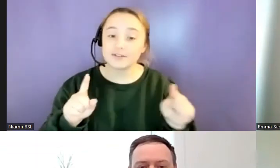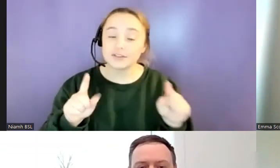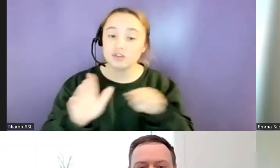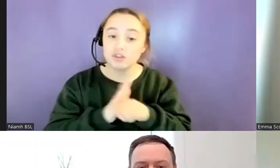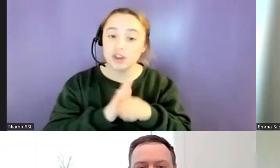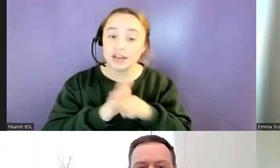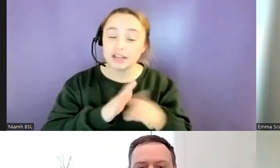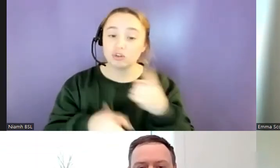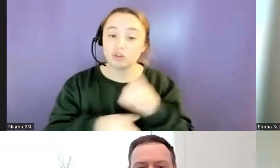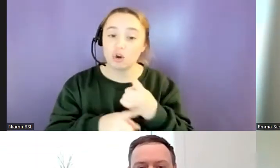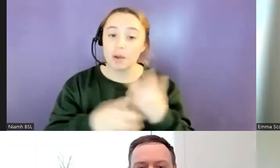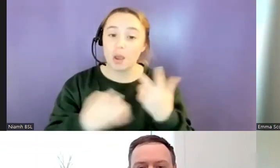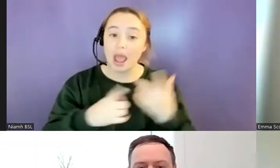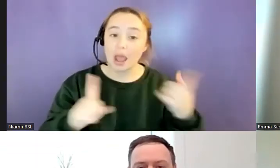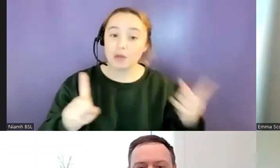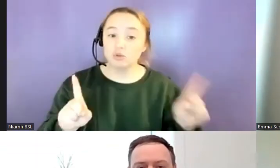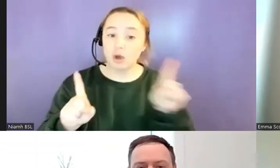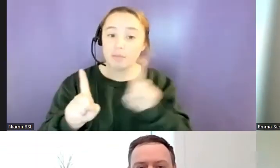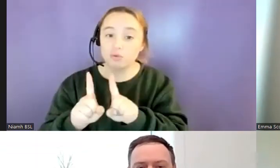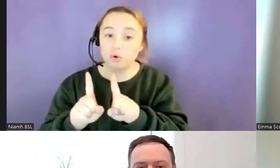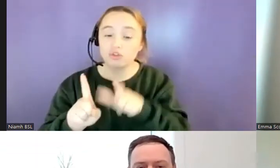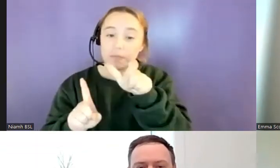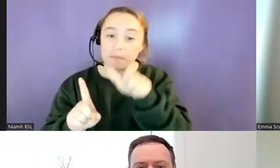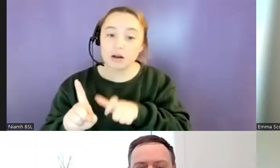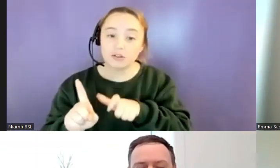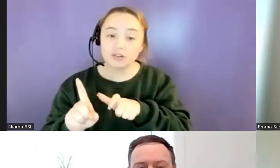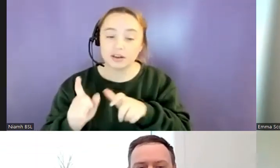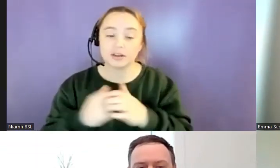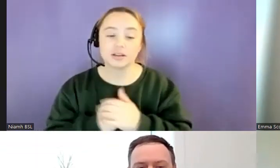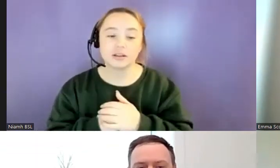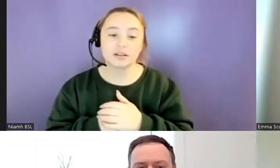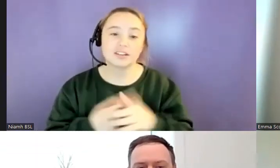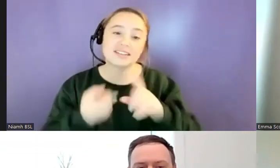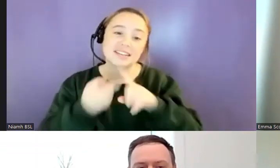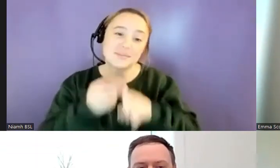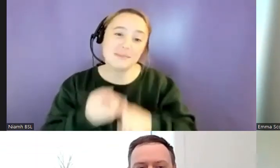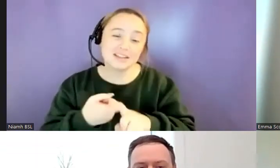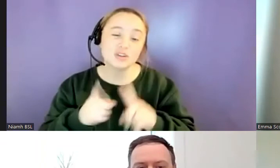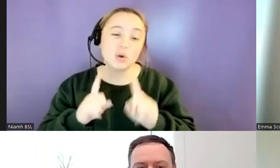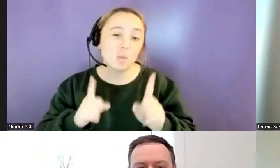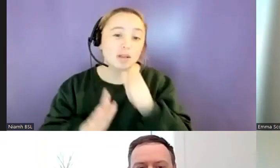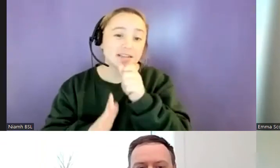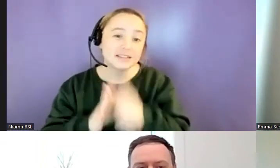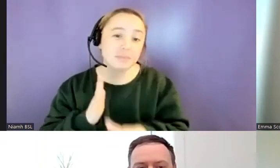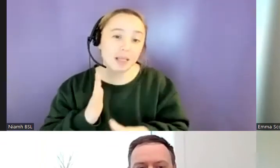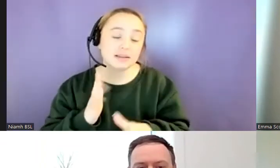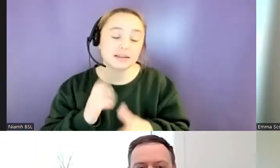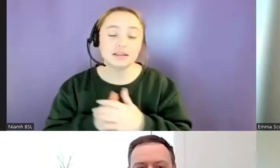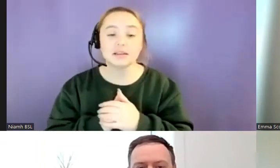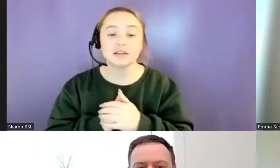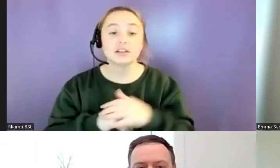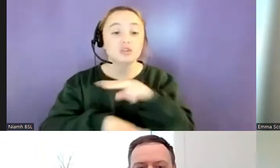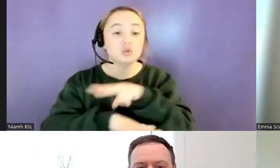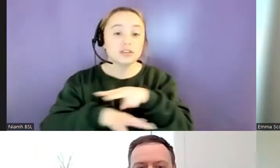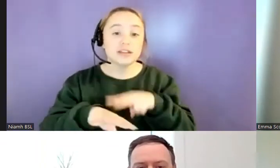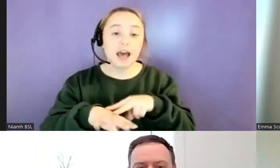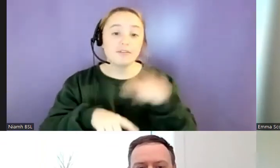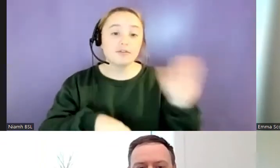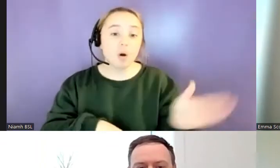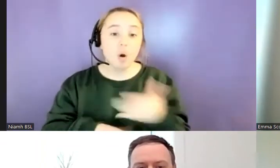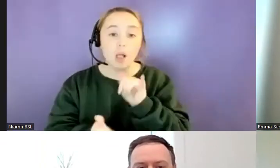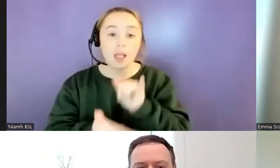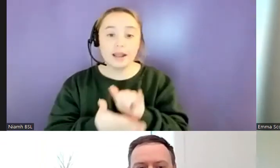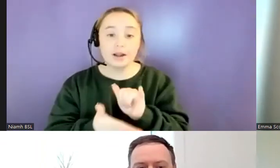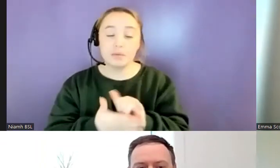on what the different hidden disability might be, so that our staff across the whole airport